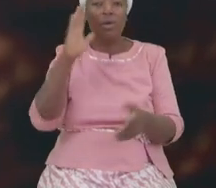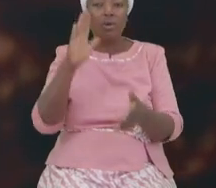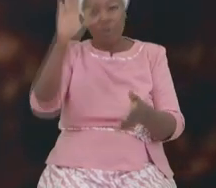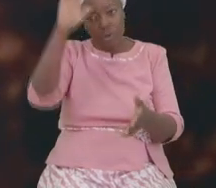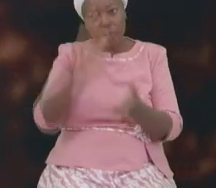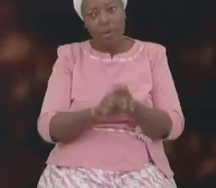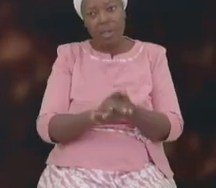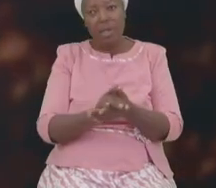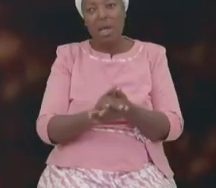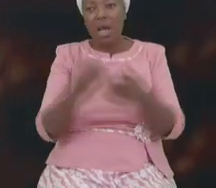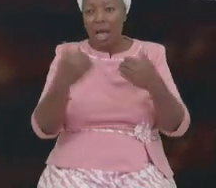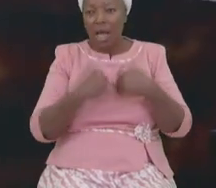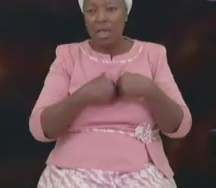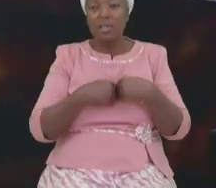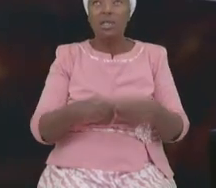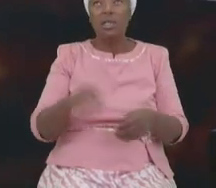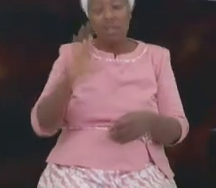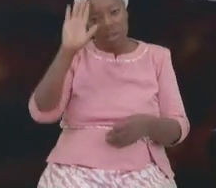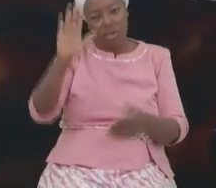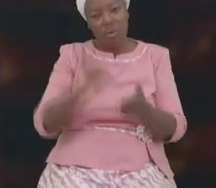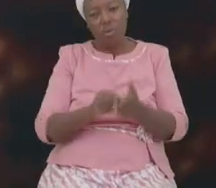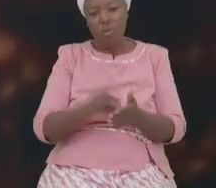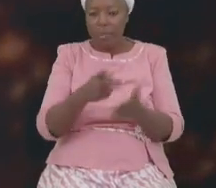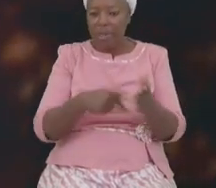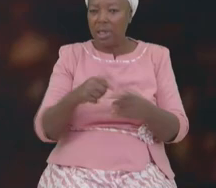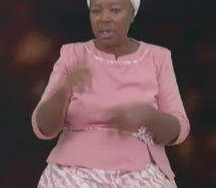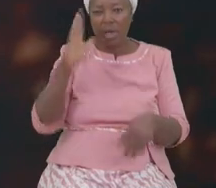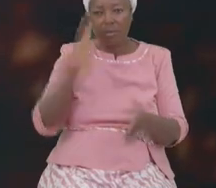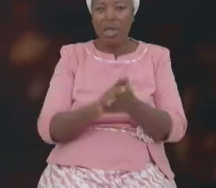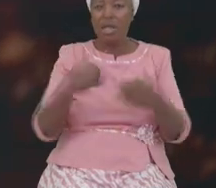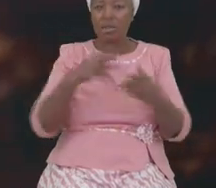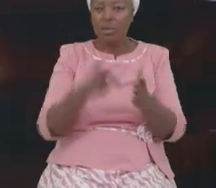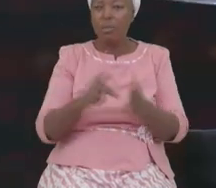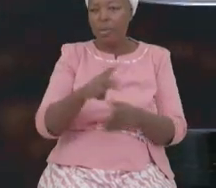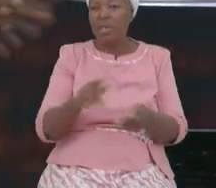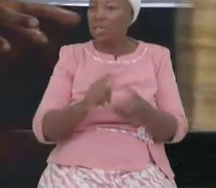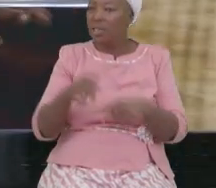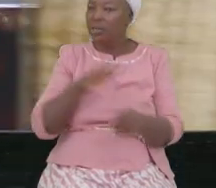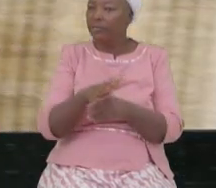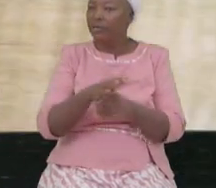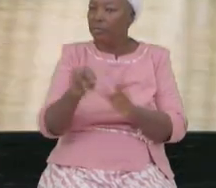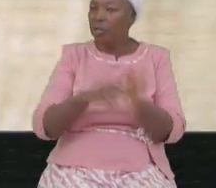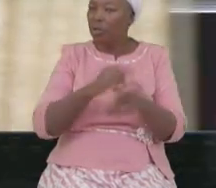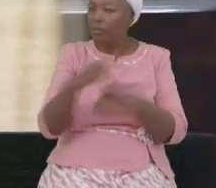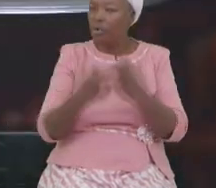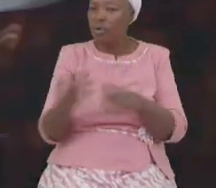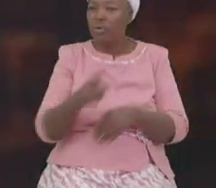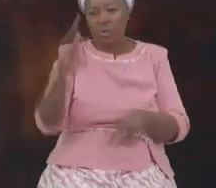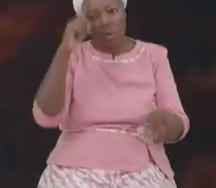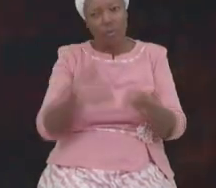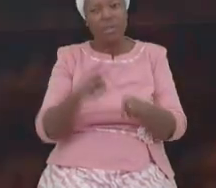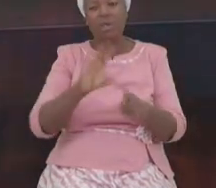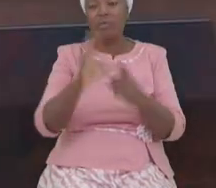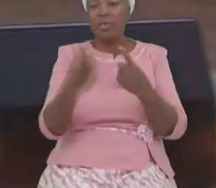has a part and the wife has a part. And it is the fulfillment of those covenant